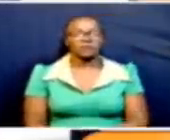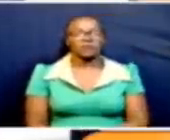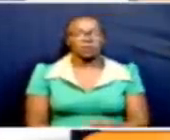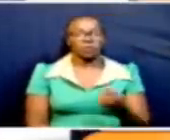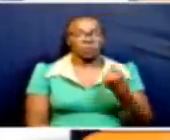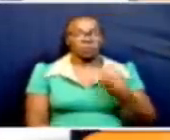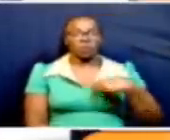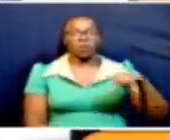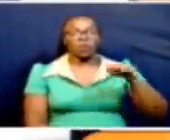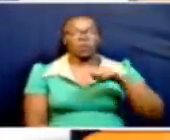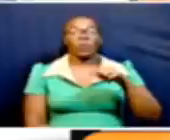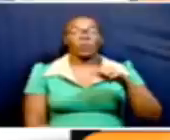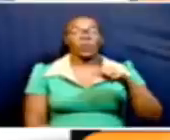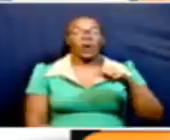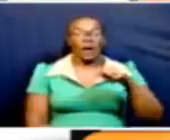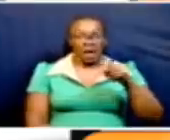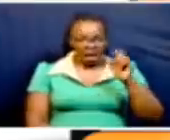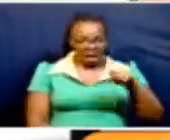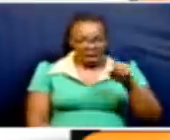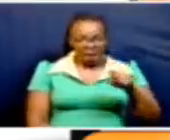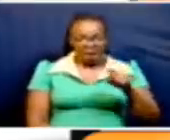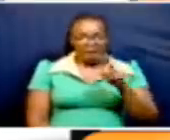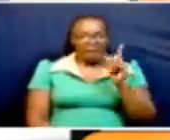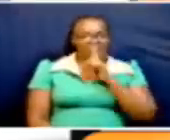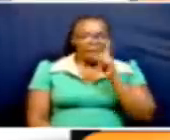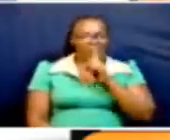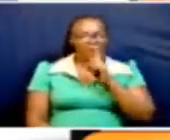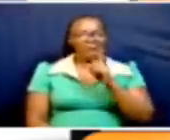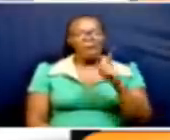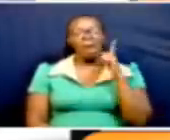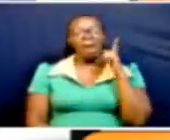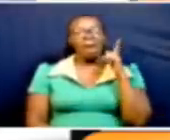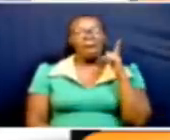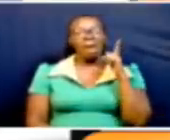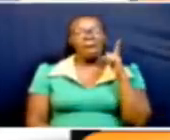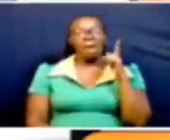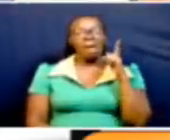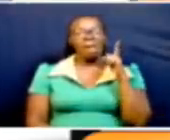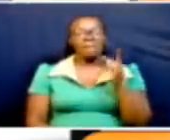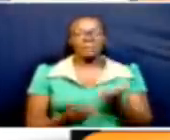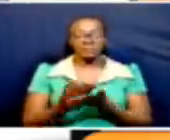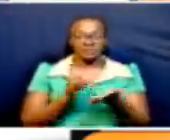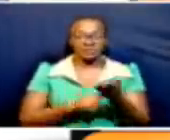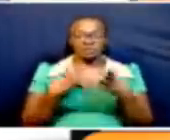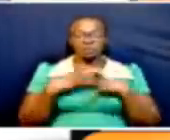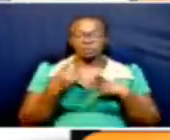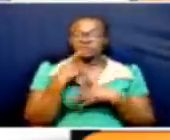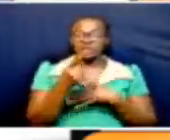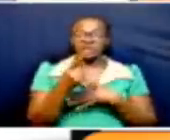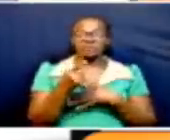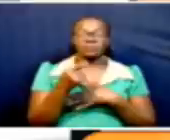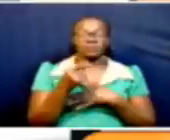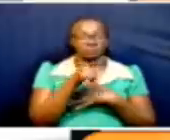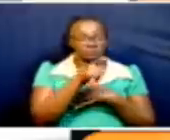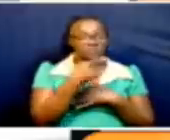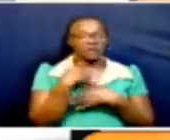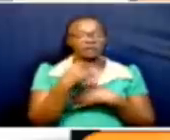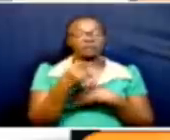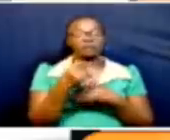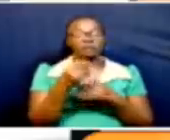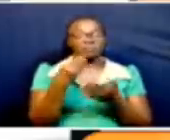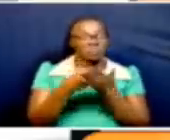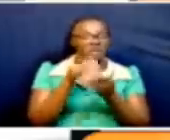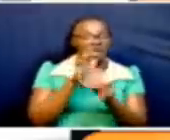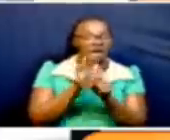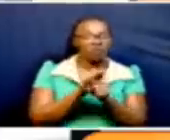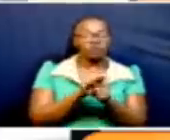being respected by everybody. And when Babu says that these people have a lot of money to hire lawyers, I agree with him. But at the same time,